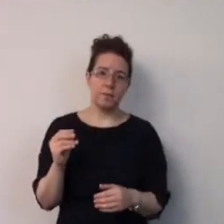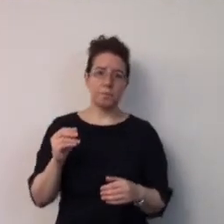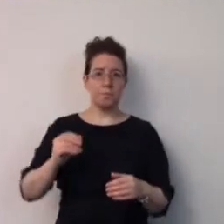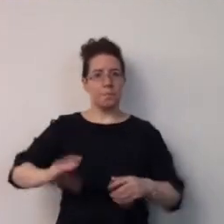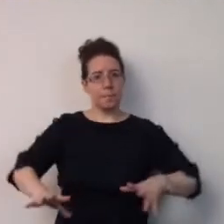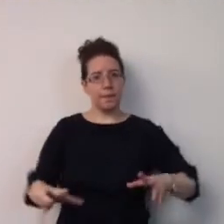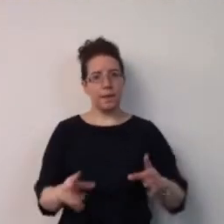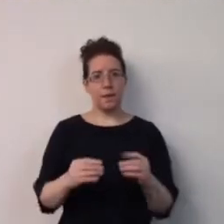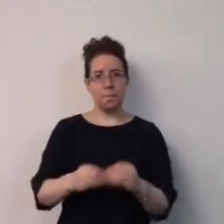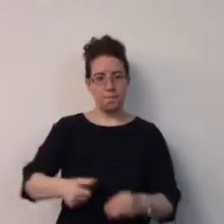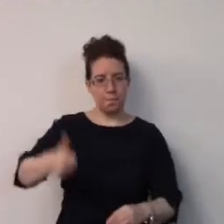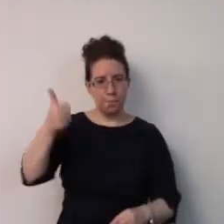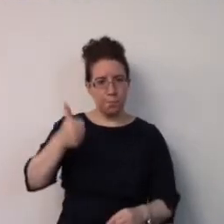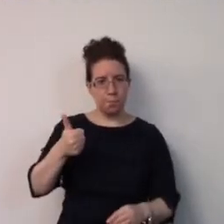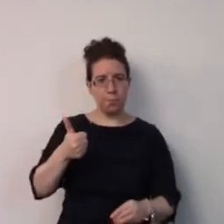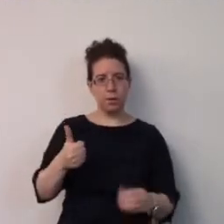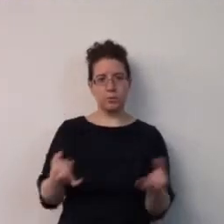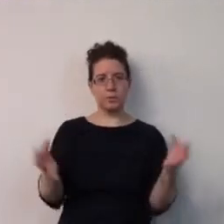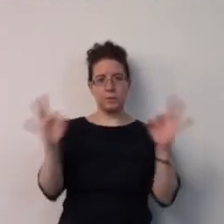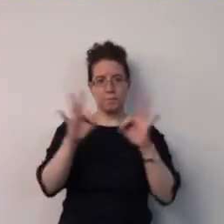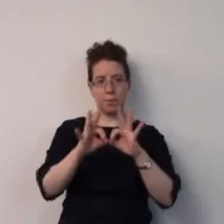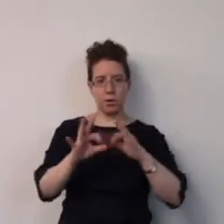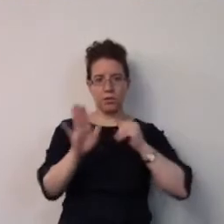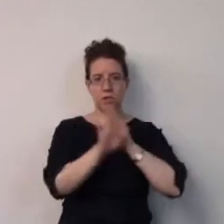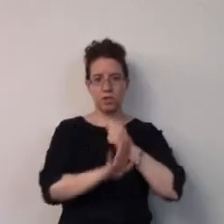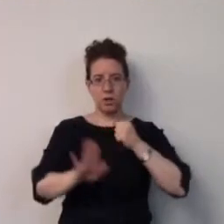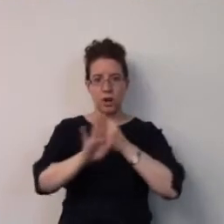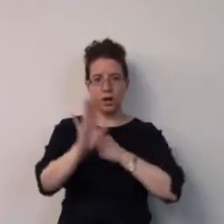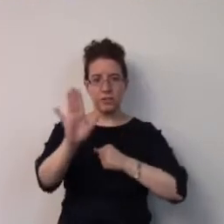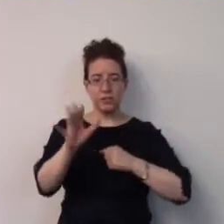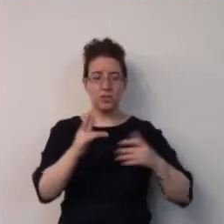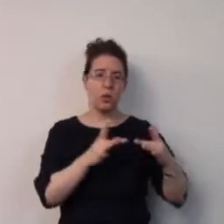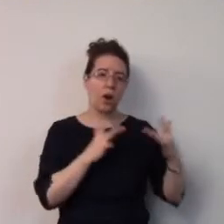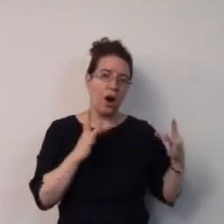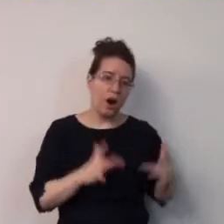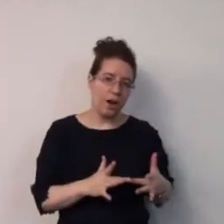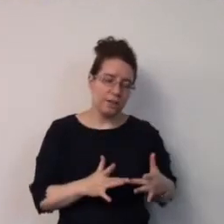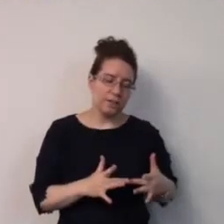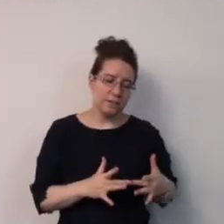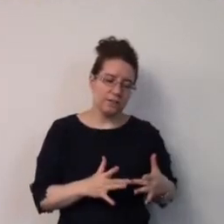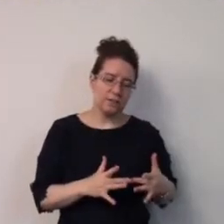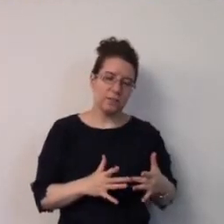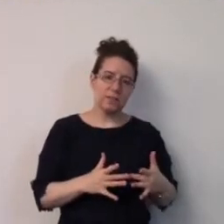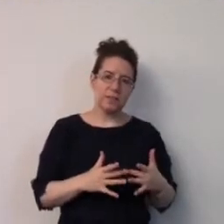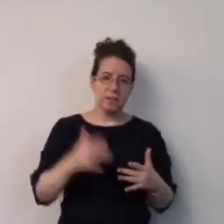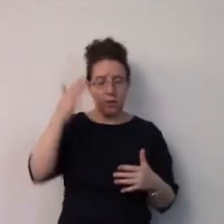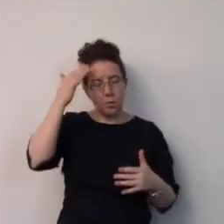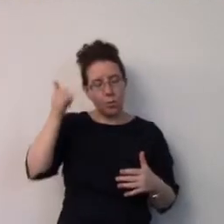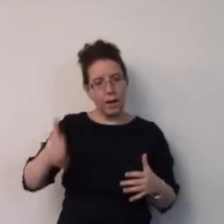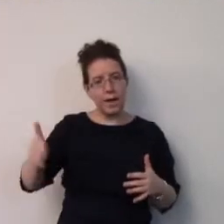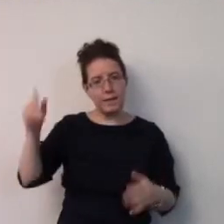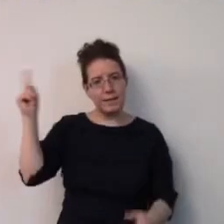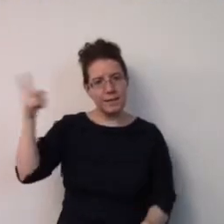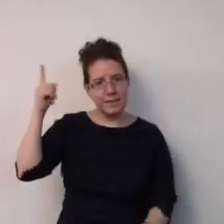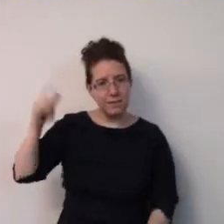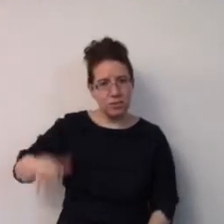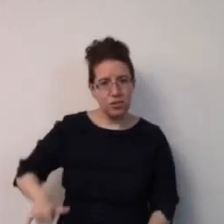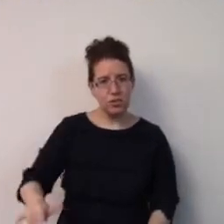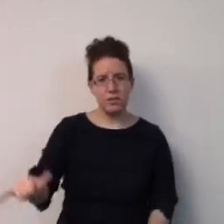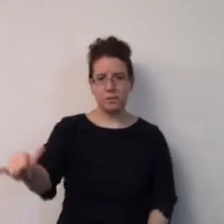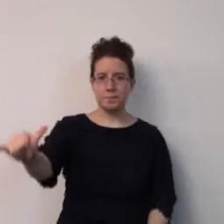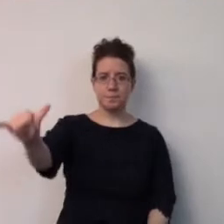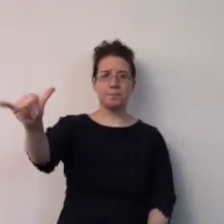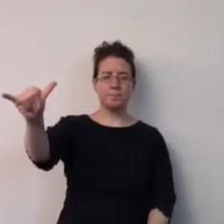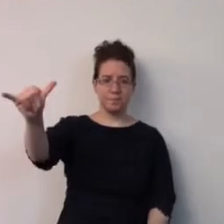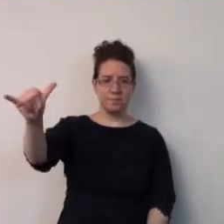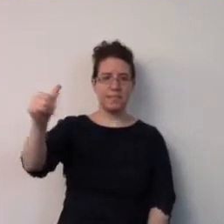your life. And Jesus said about the heart, He said, but those things which proceed out of the mouth come from